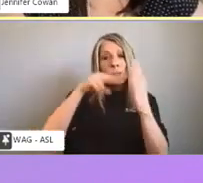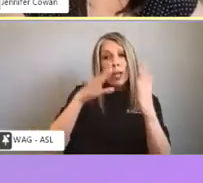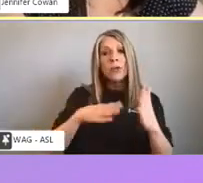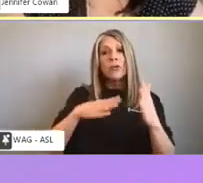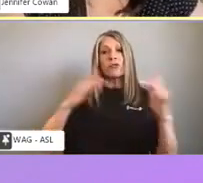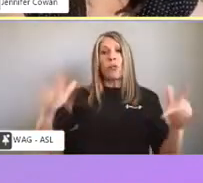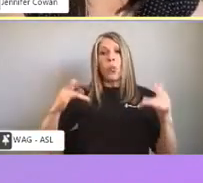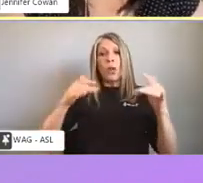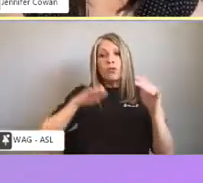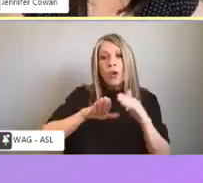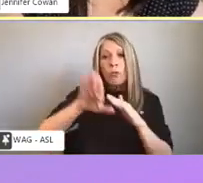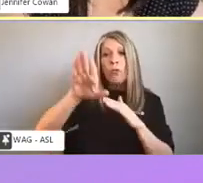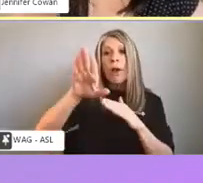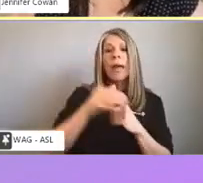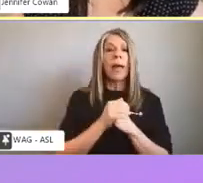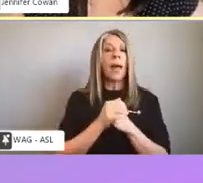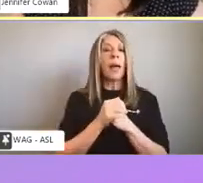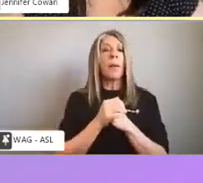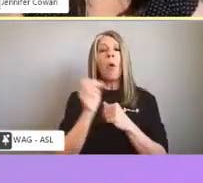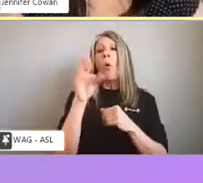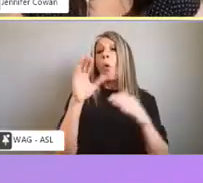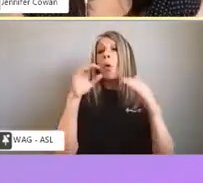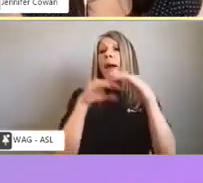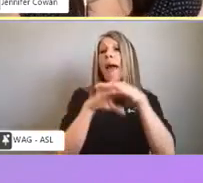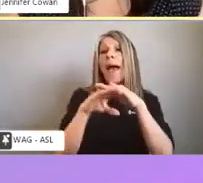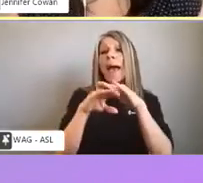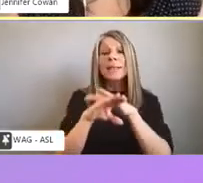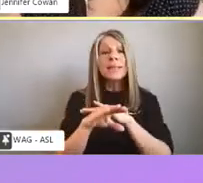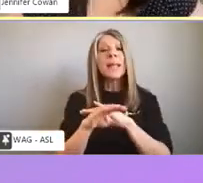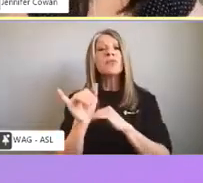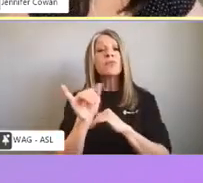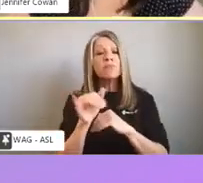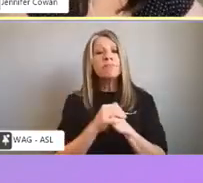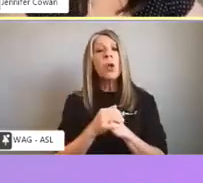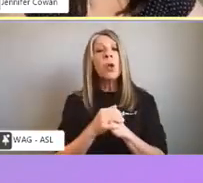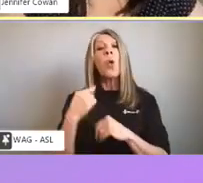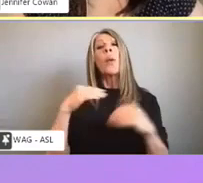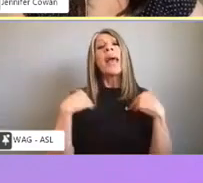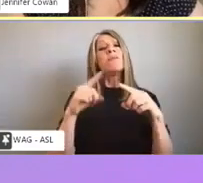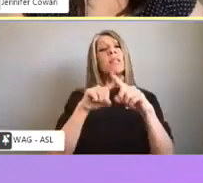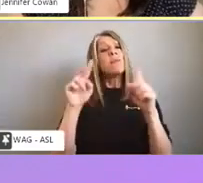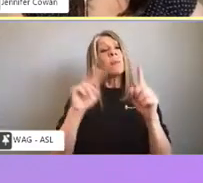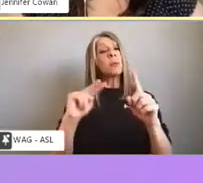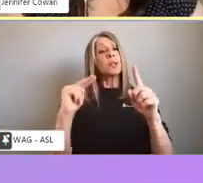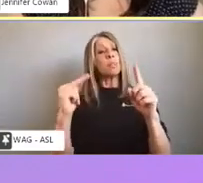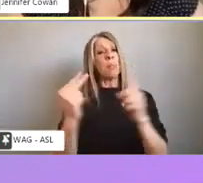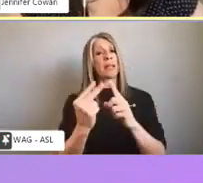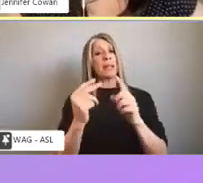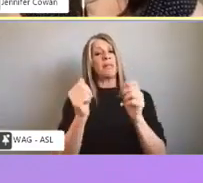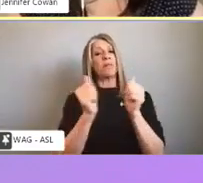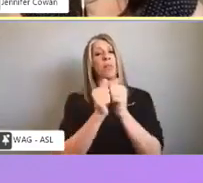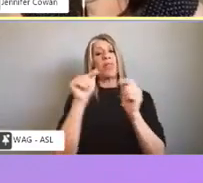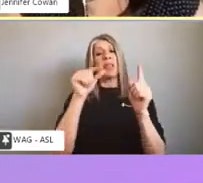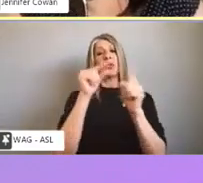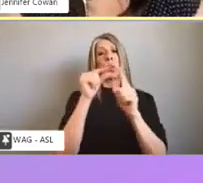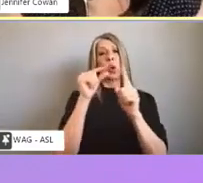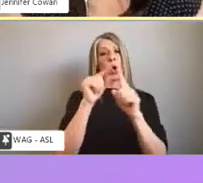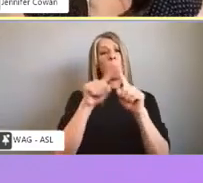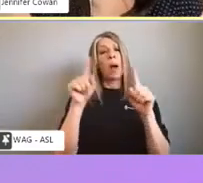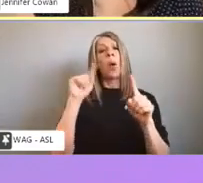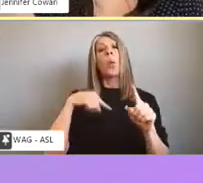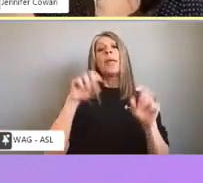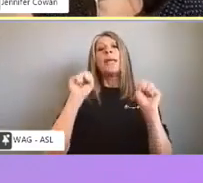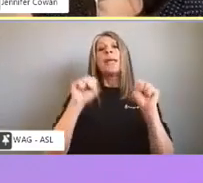user experience, or even access to. And we all have different perspectives when it comes to this word, but I think we can all agree